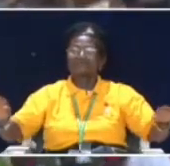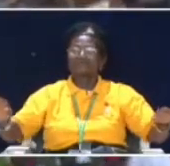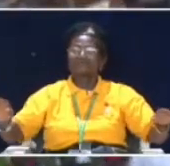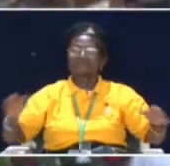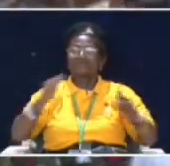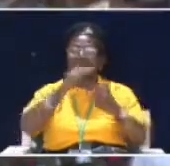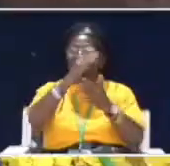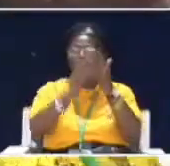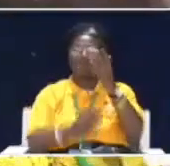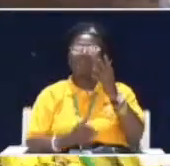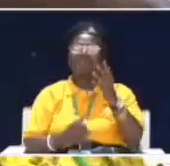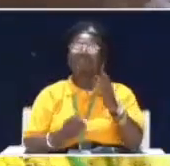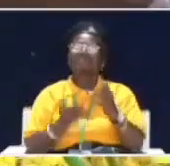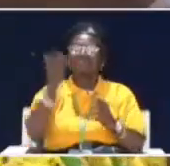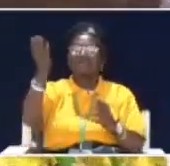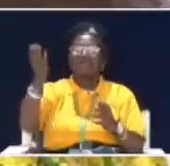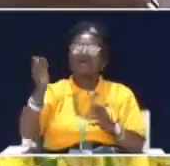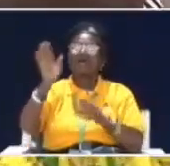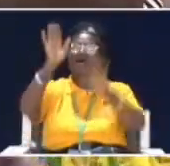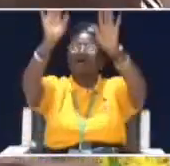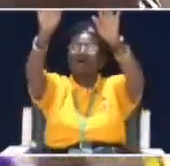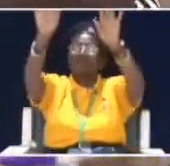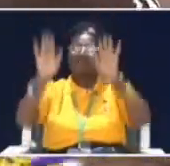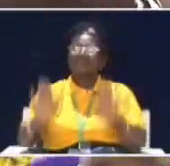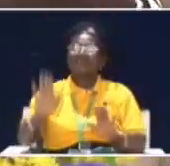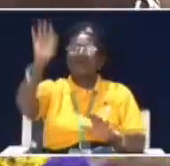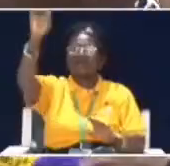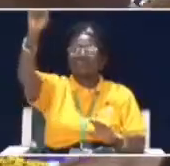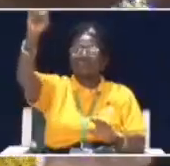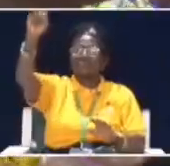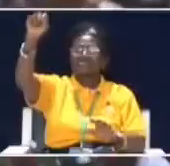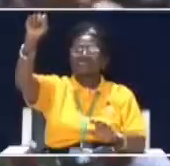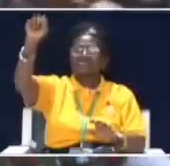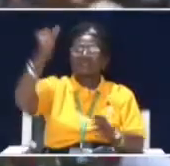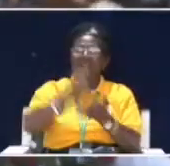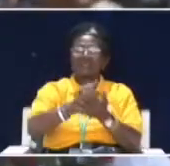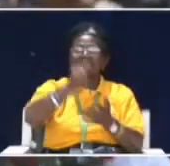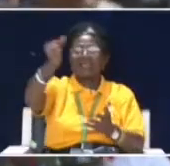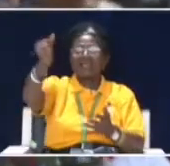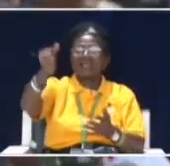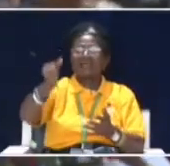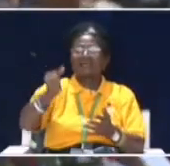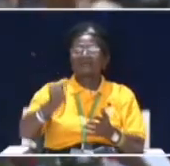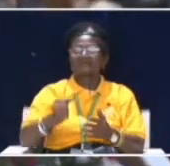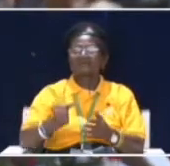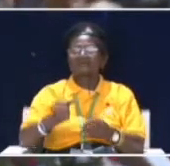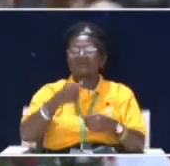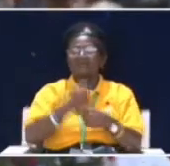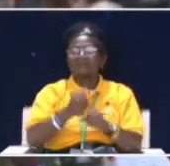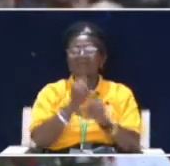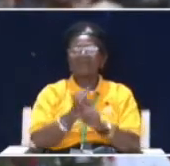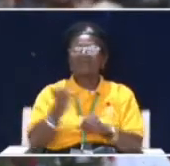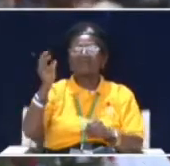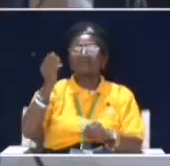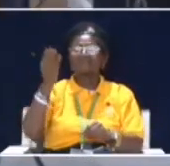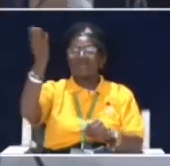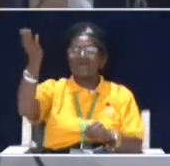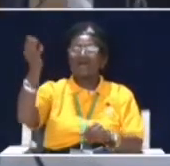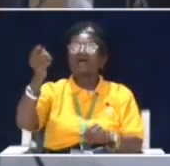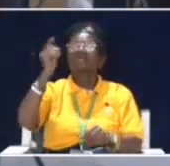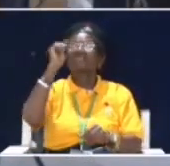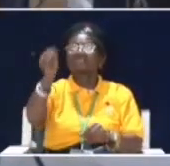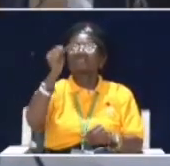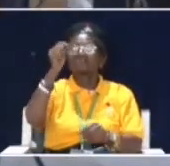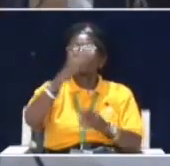complete their miracles. Ki ise iyanu won ko je ase pe made their testimonies